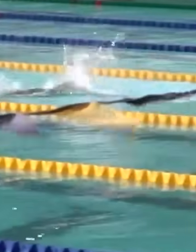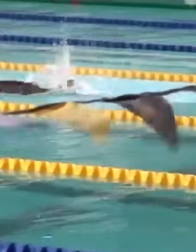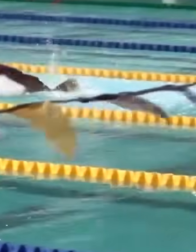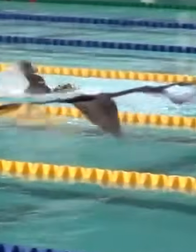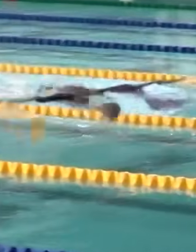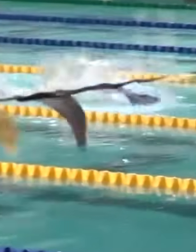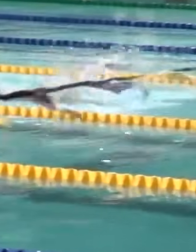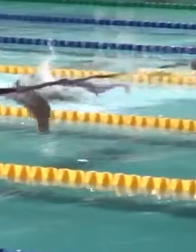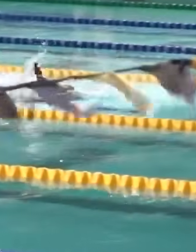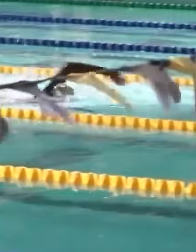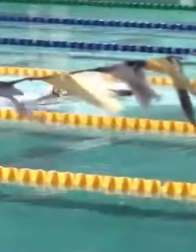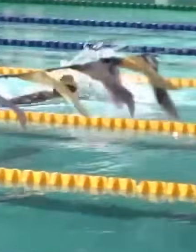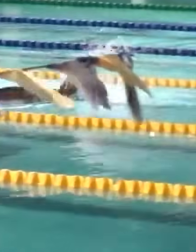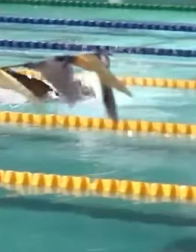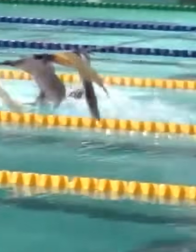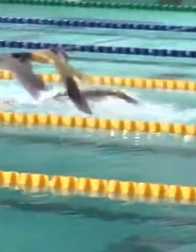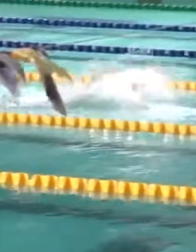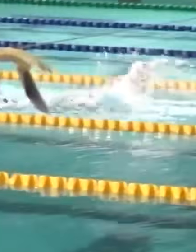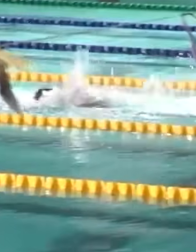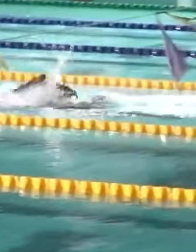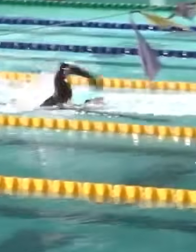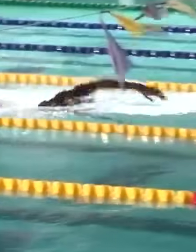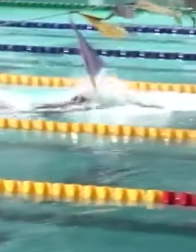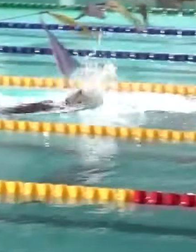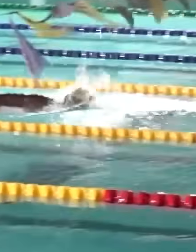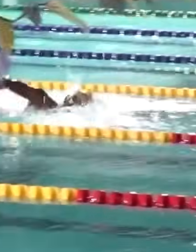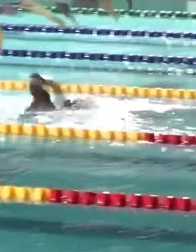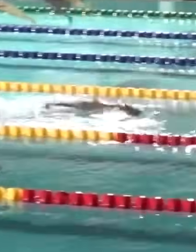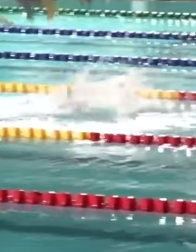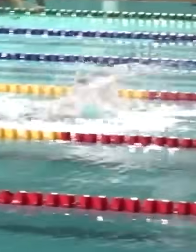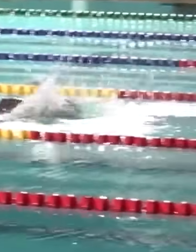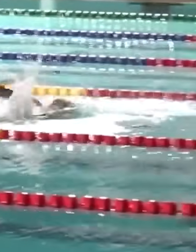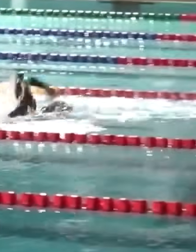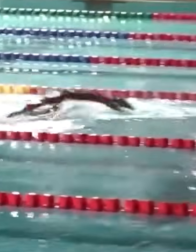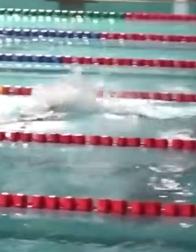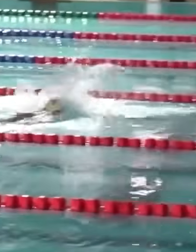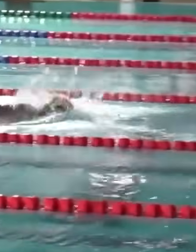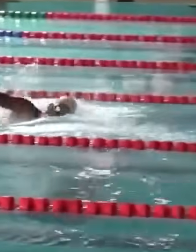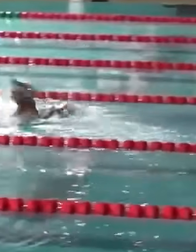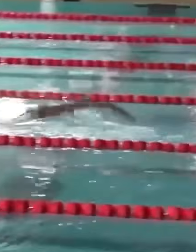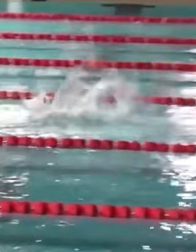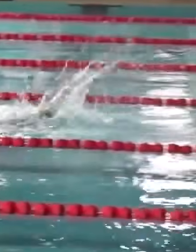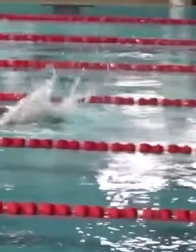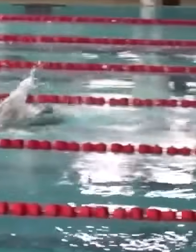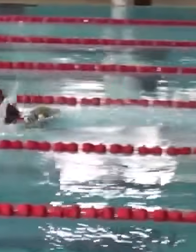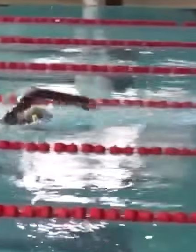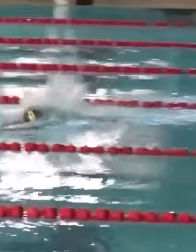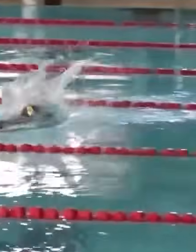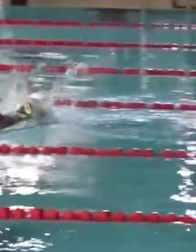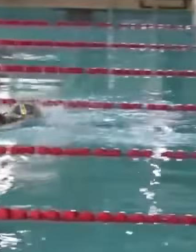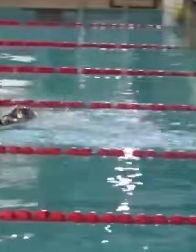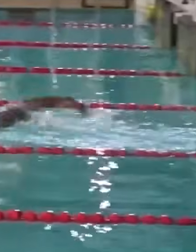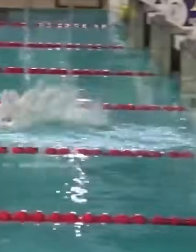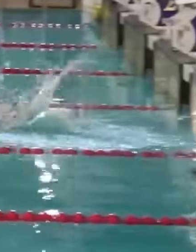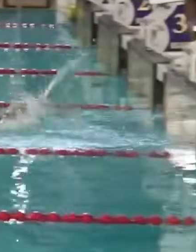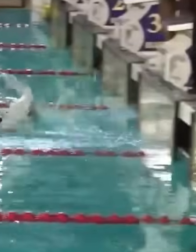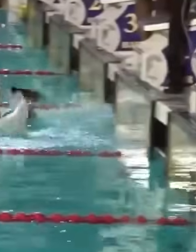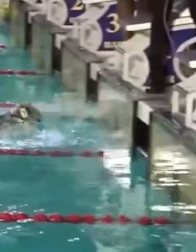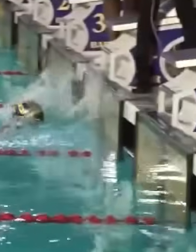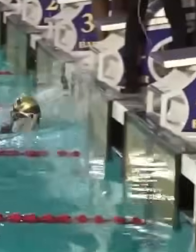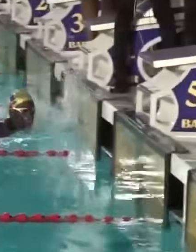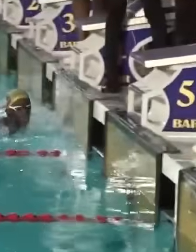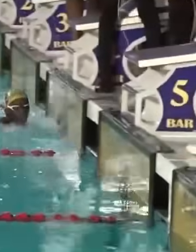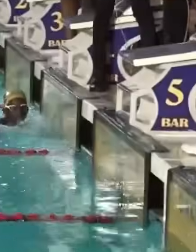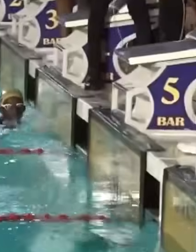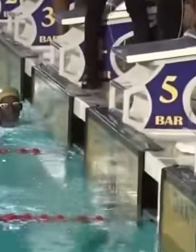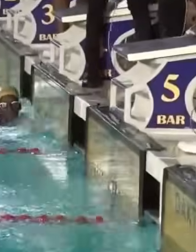from the finish line, and Sobers was not going to concede his advantage. Strong swim from the man with the gold cap.